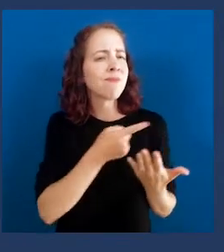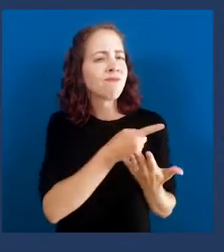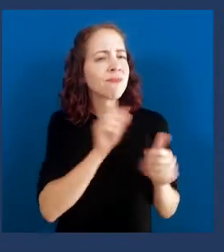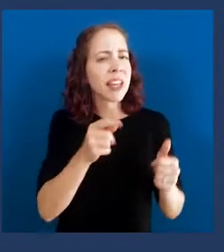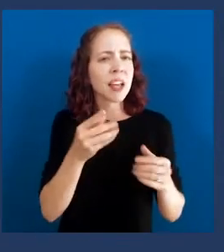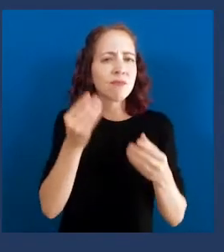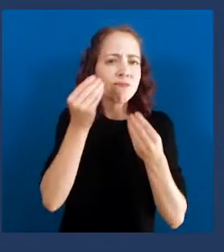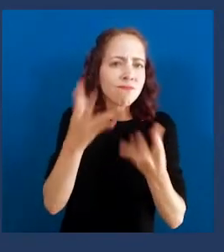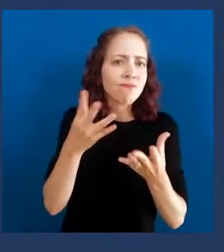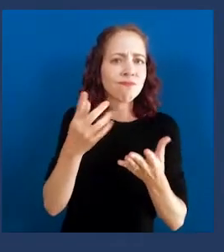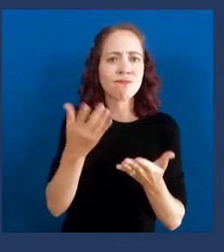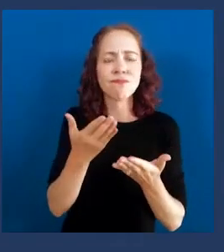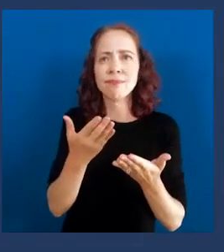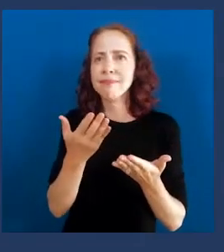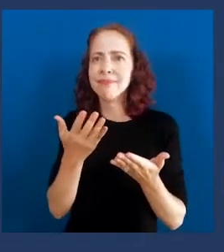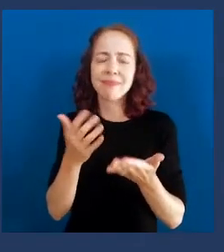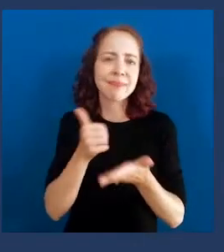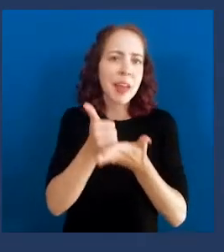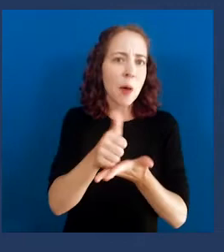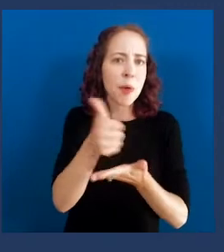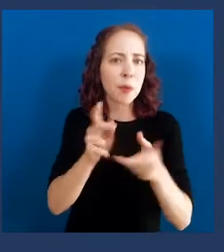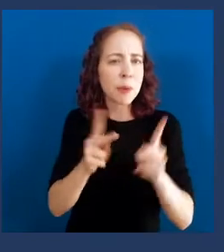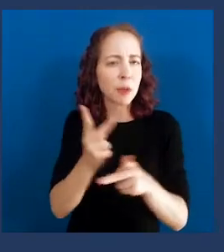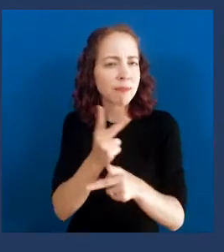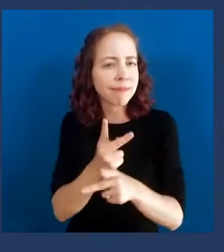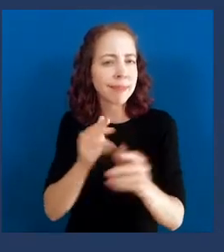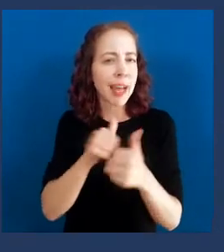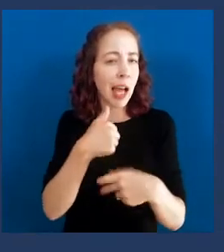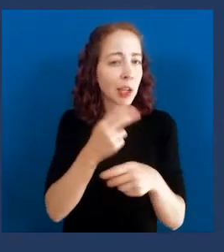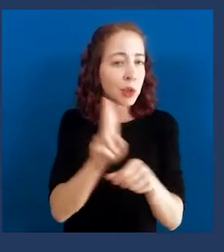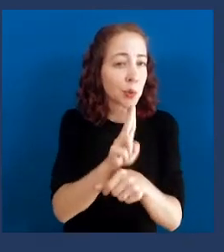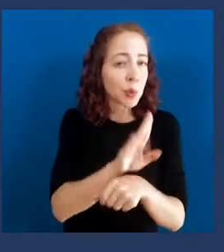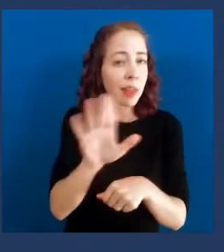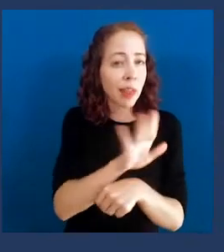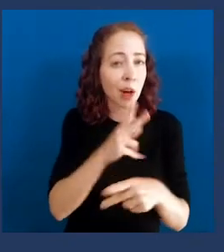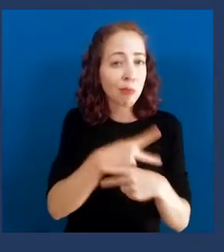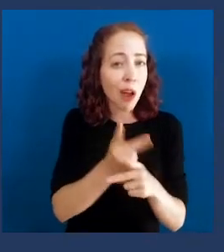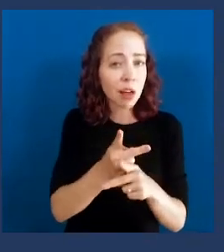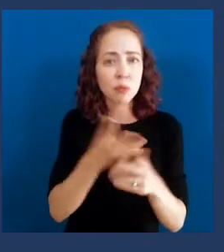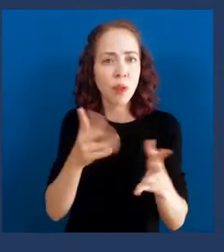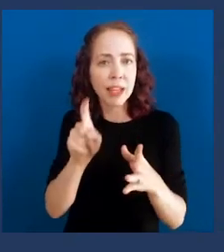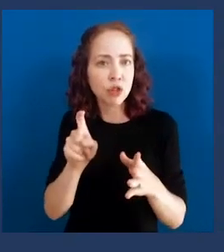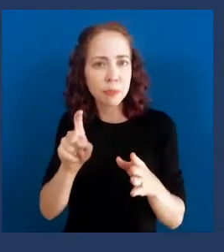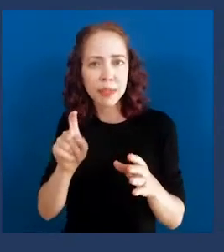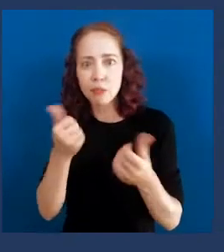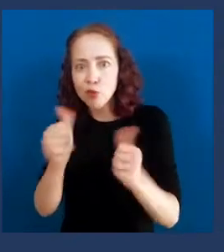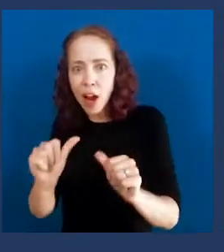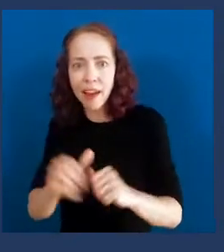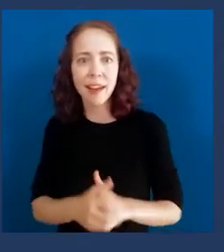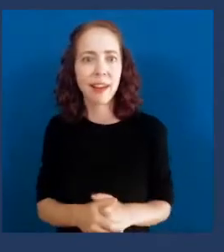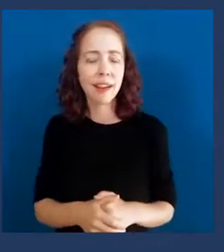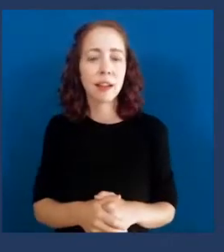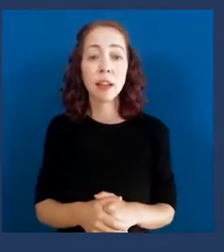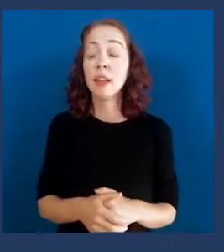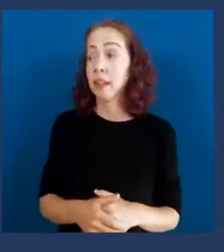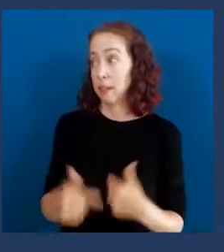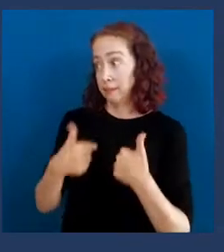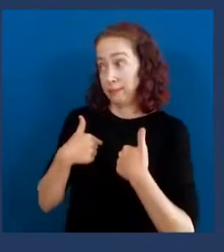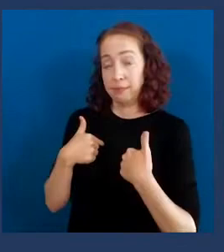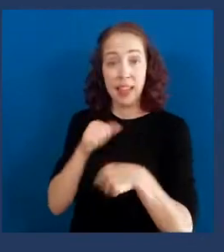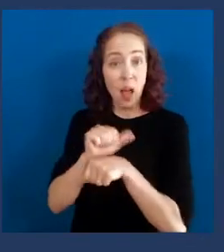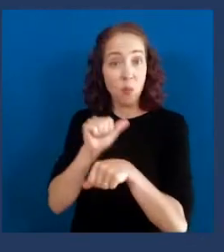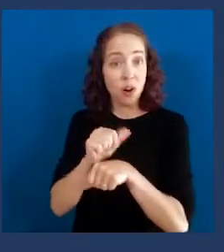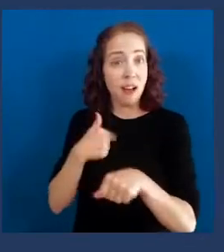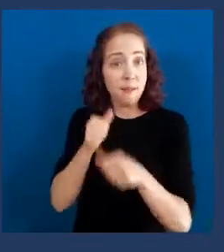things that you can share with others that might help how they use their products today, or what they should be looking for or trying? At work, I'm blessed